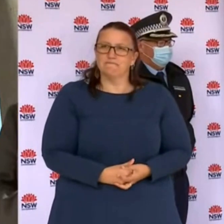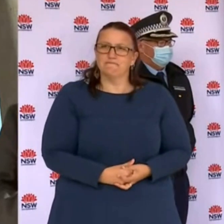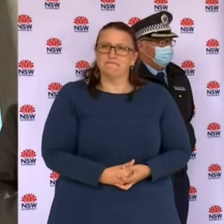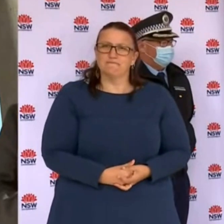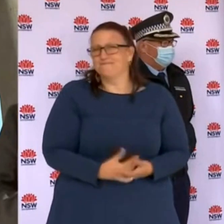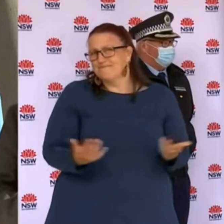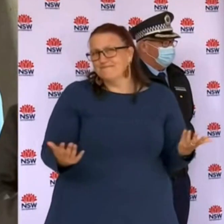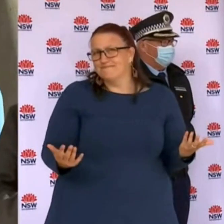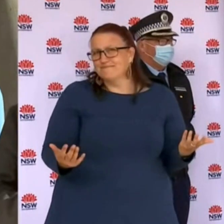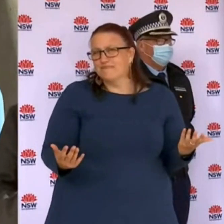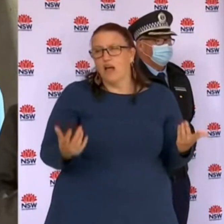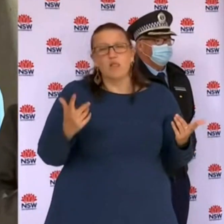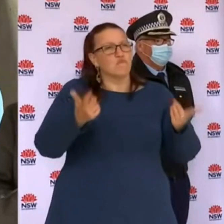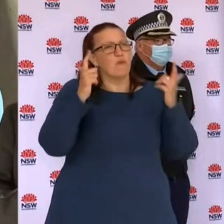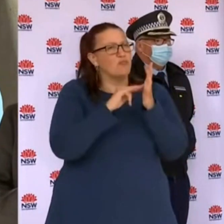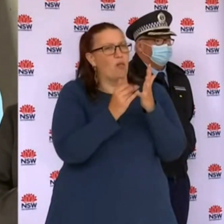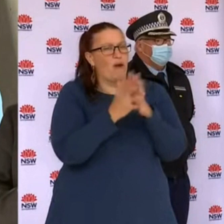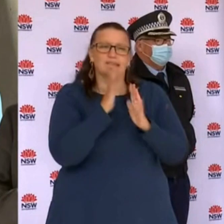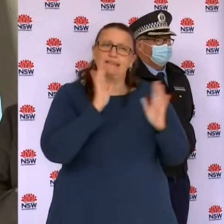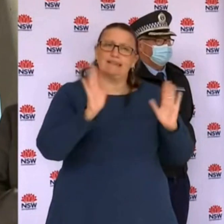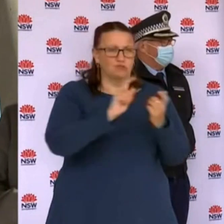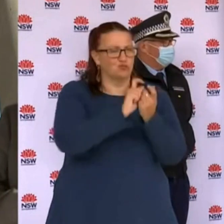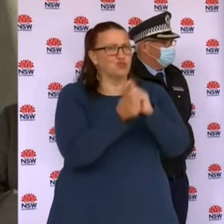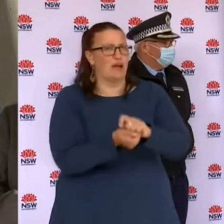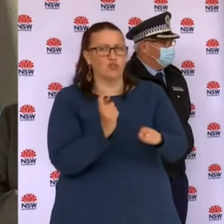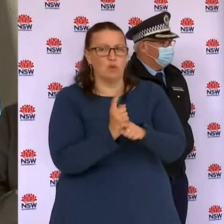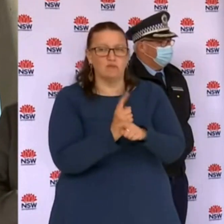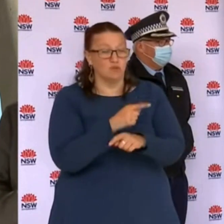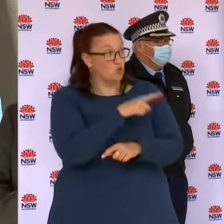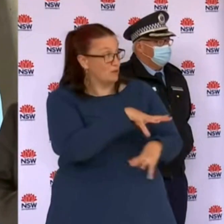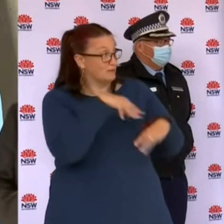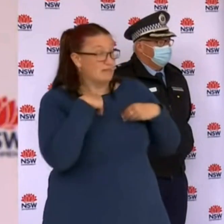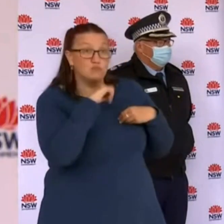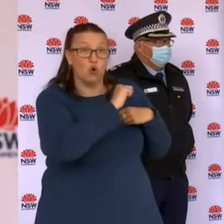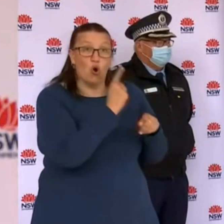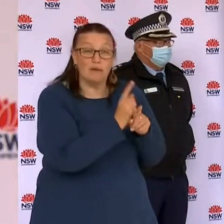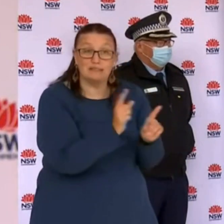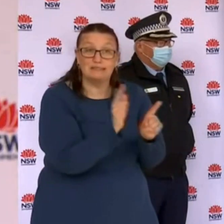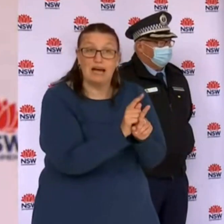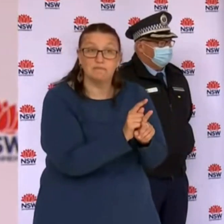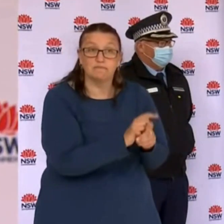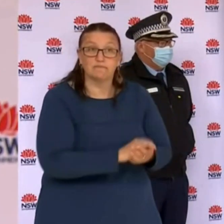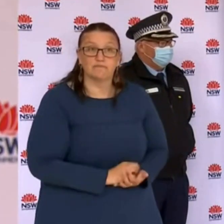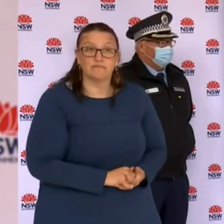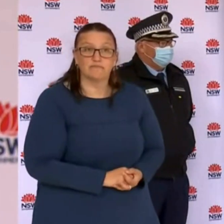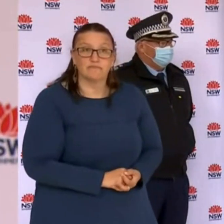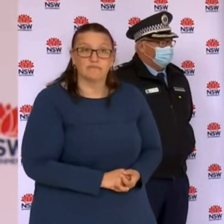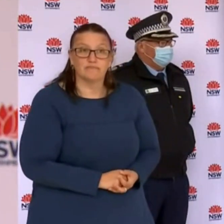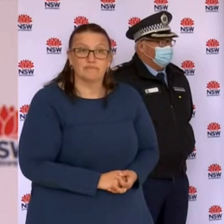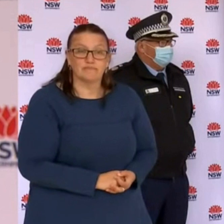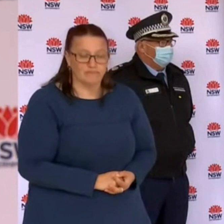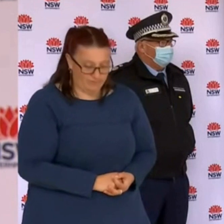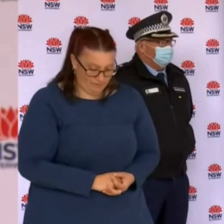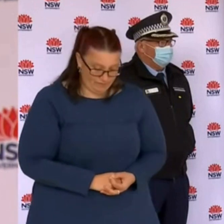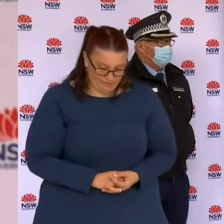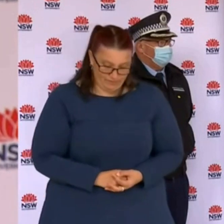Premier seems to have watered down those comments today. Do you stick by what you said yesterday? Yeah, but in the context, as Dr.